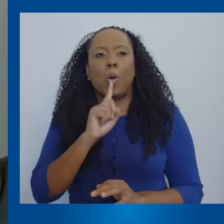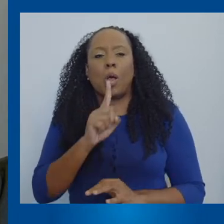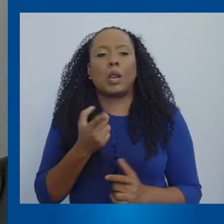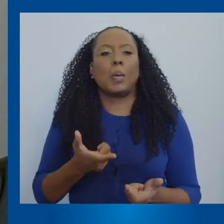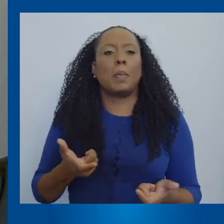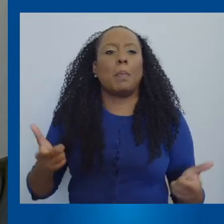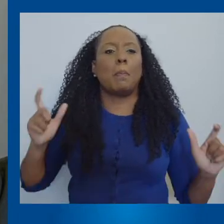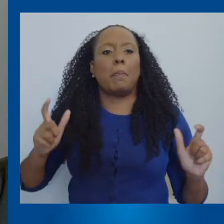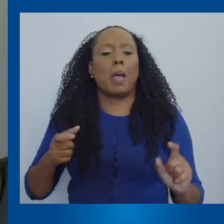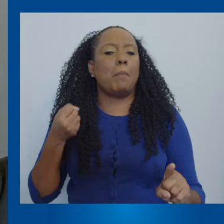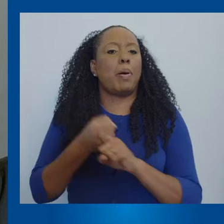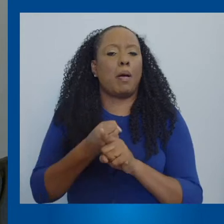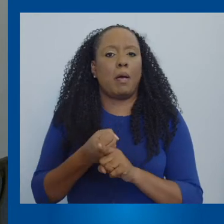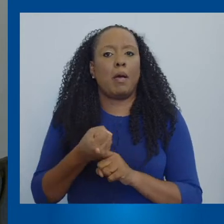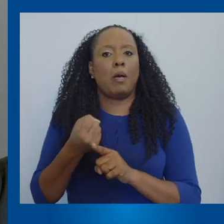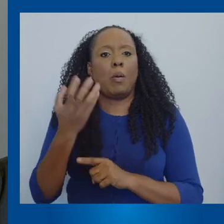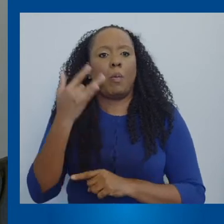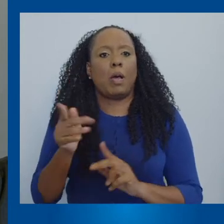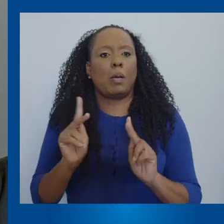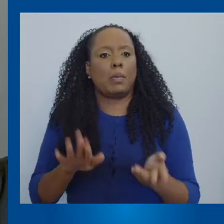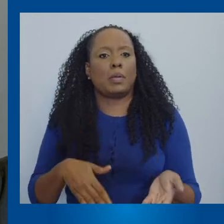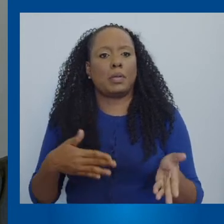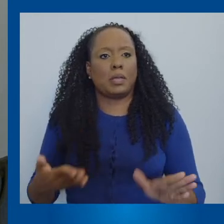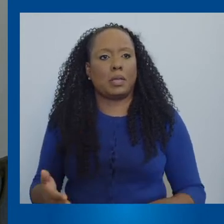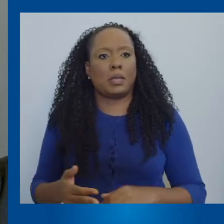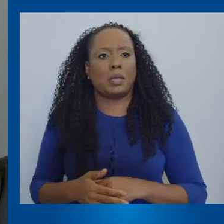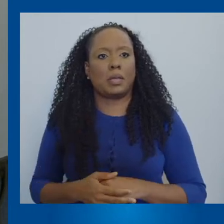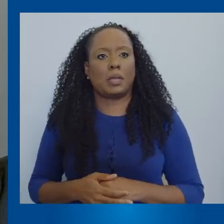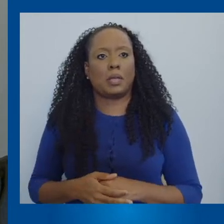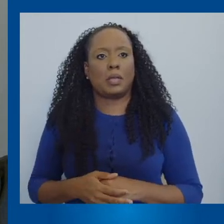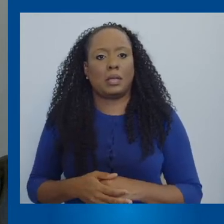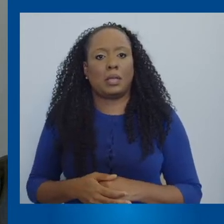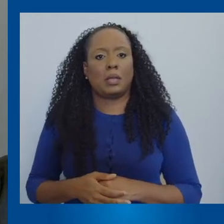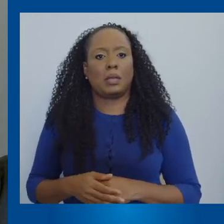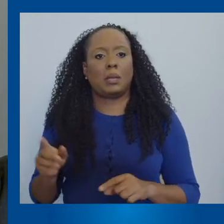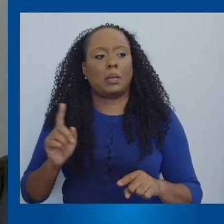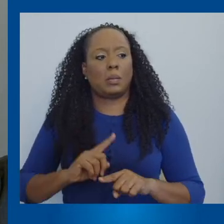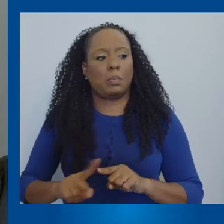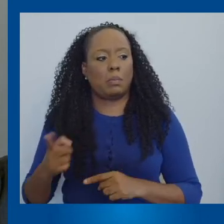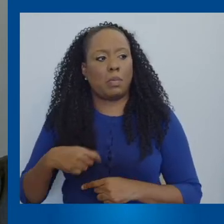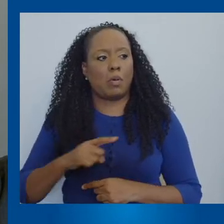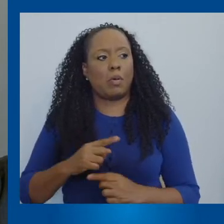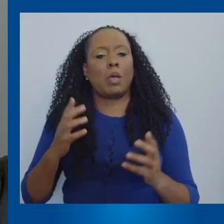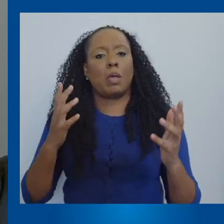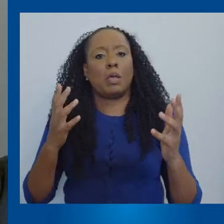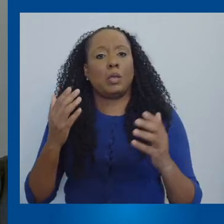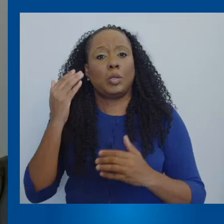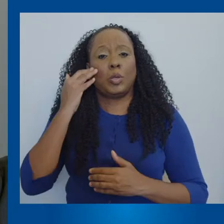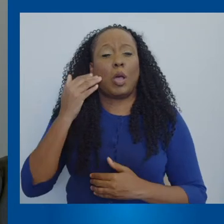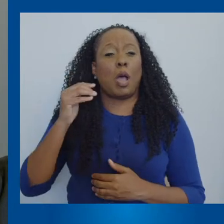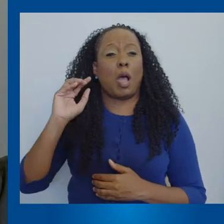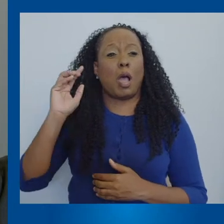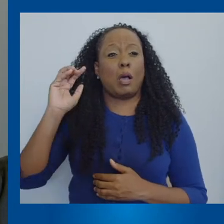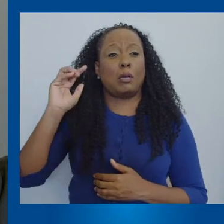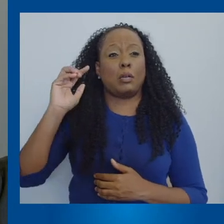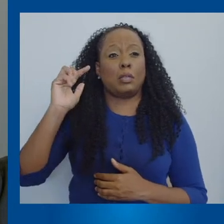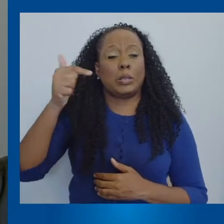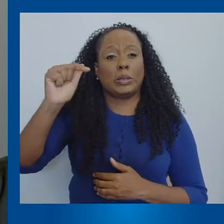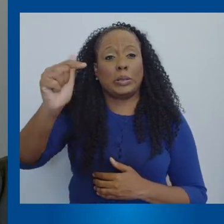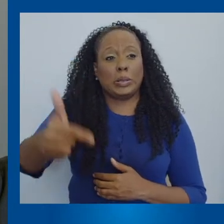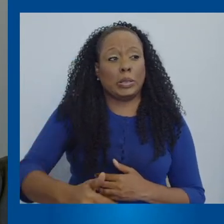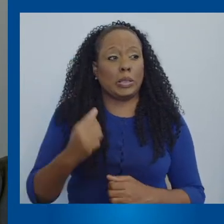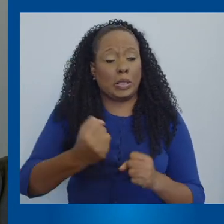our greatest fear is that by 2050, it may well be the leading cause of death in the world. And to that